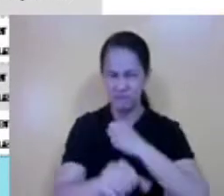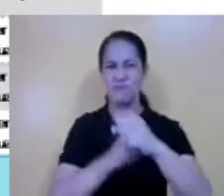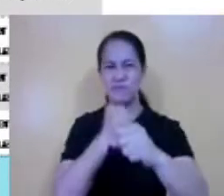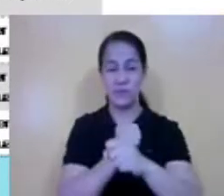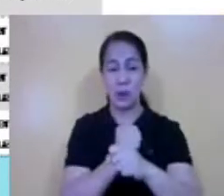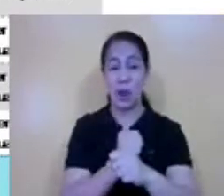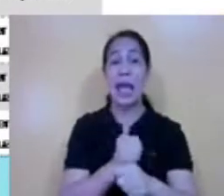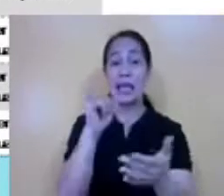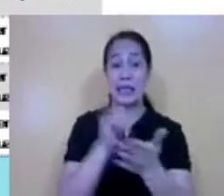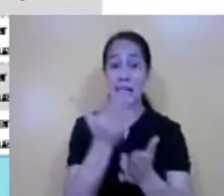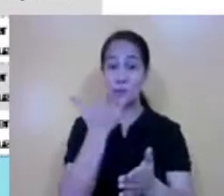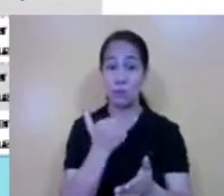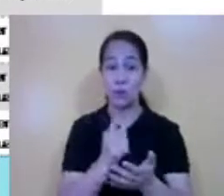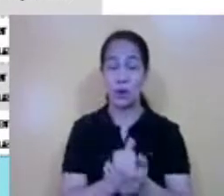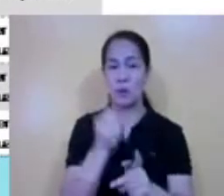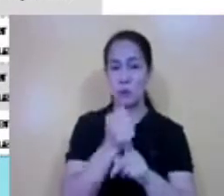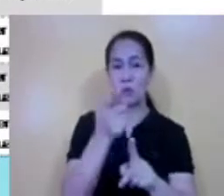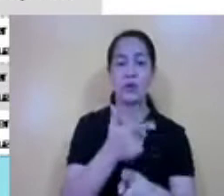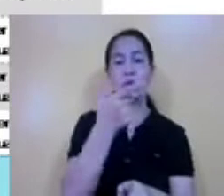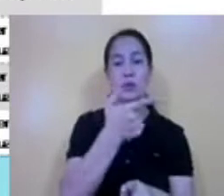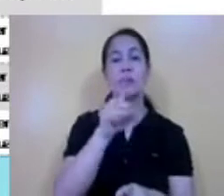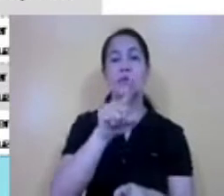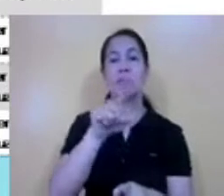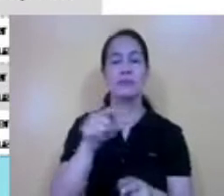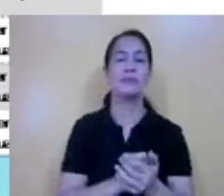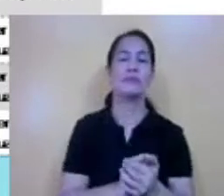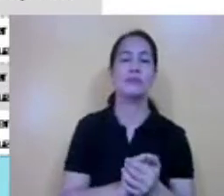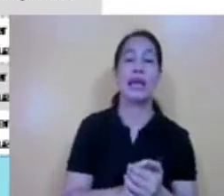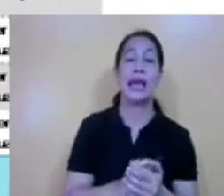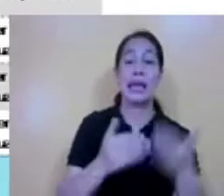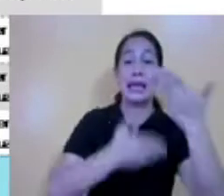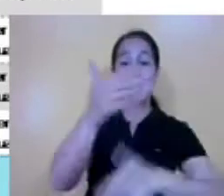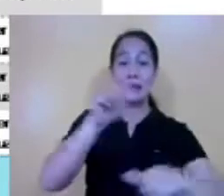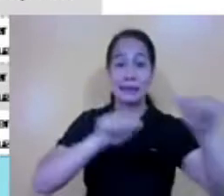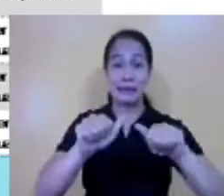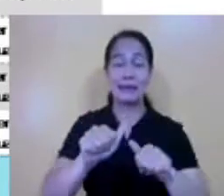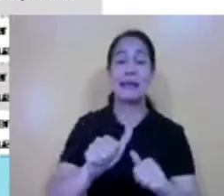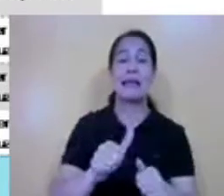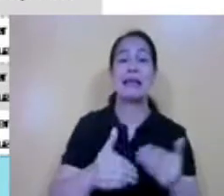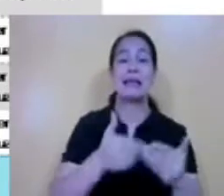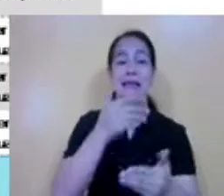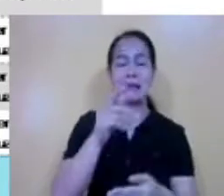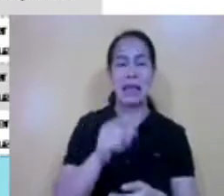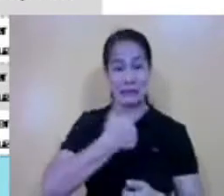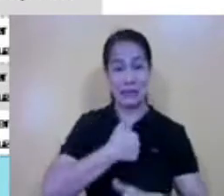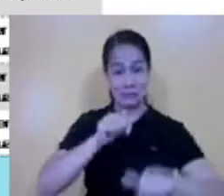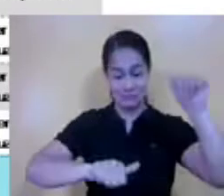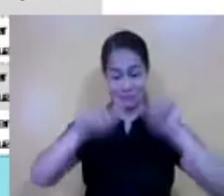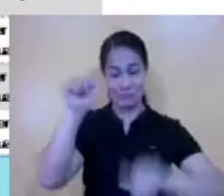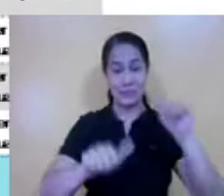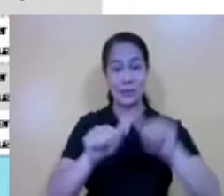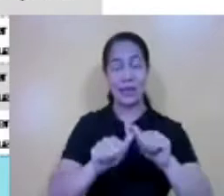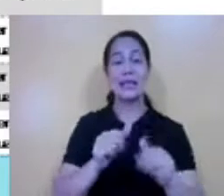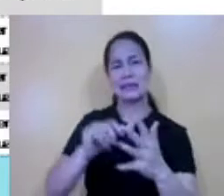retained August 1, 2021. Next activity for phase 1 is the self-assessment with initial development planning. So